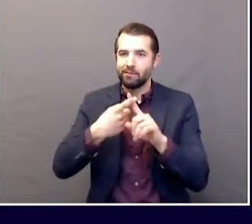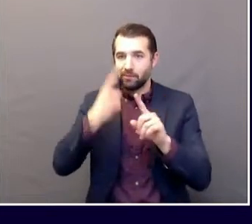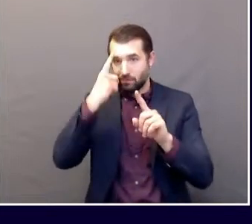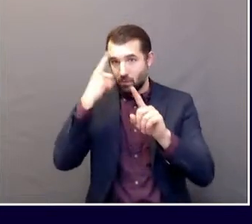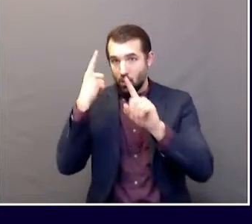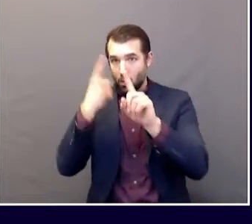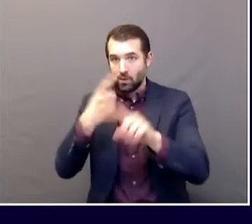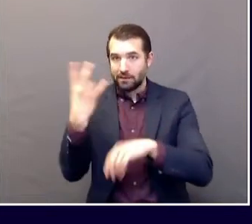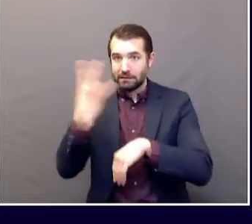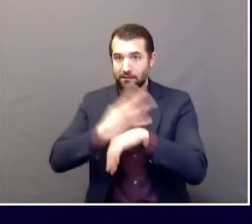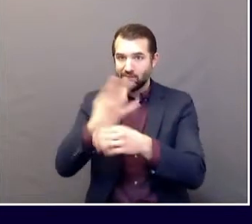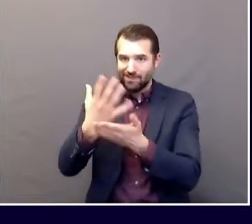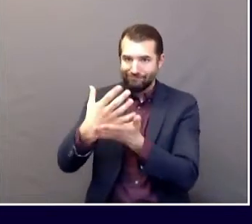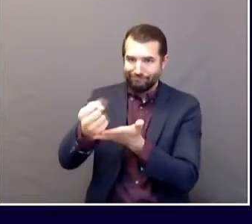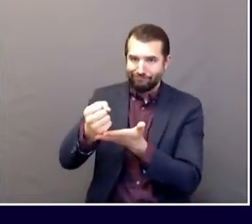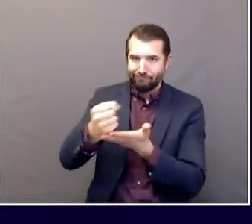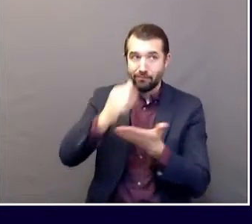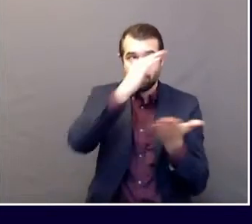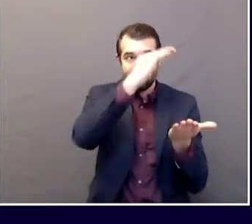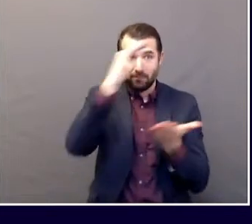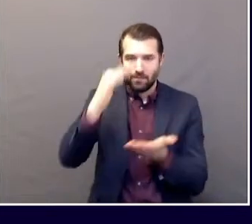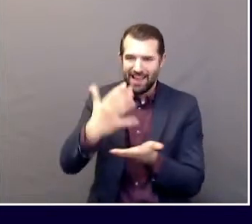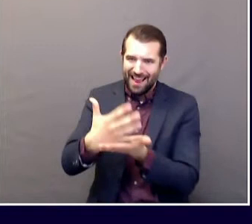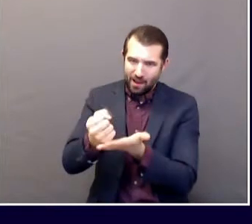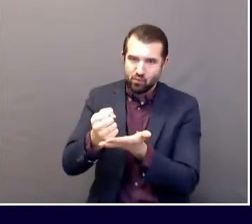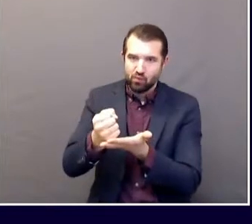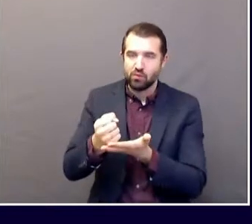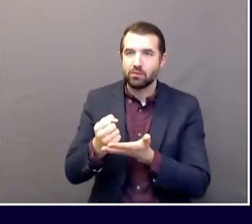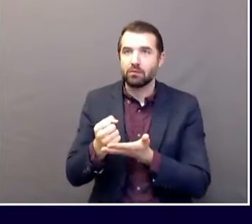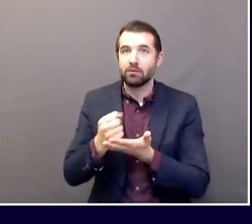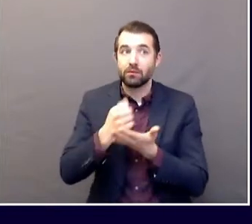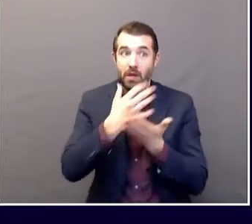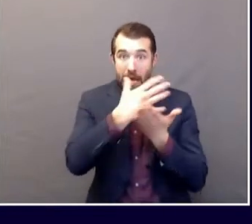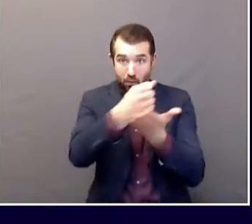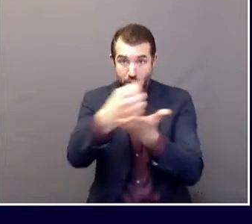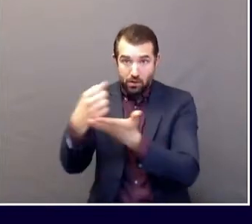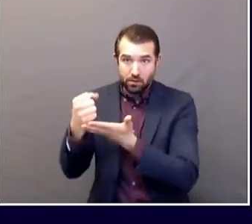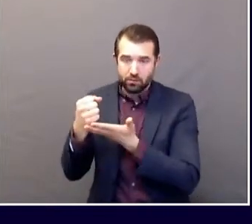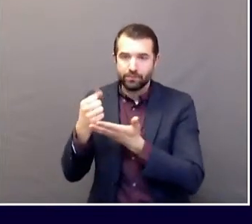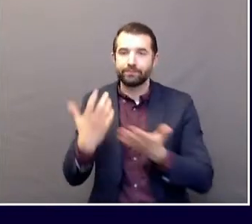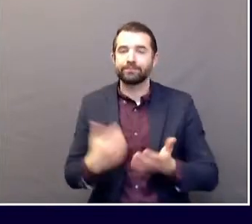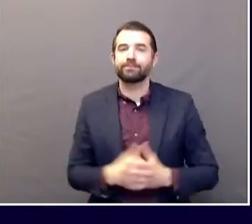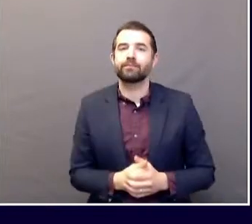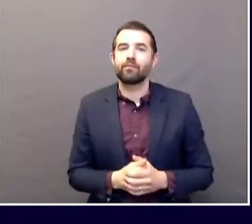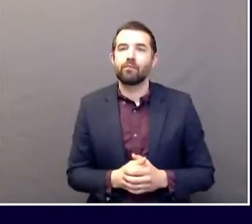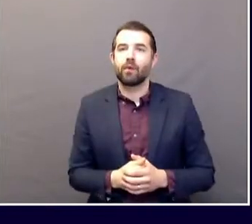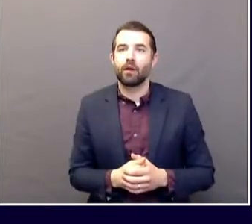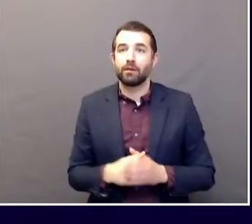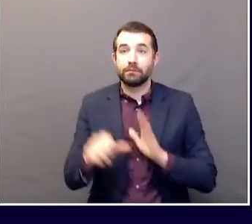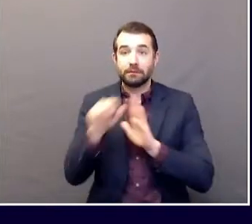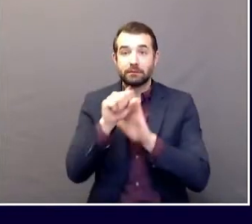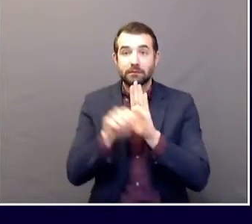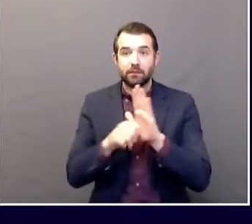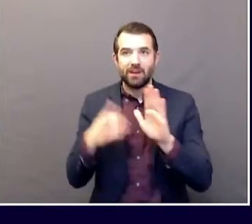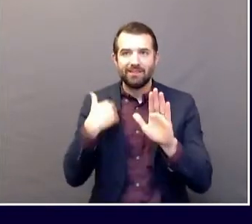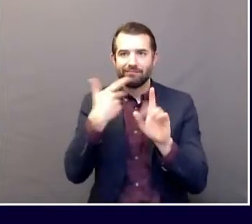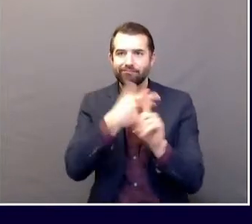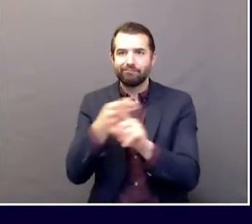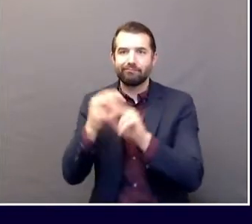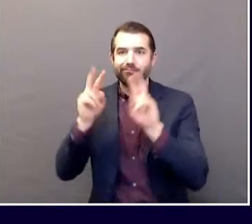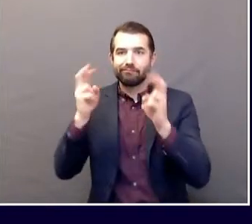to kind of ask about the state's vaccine efficiency and full use policy. Can you kind of